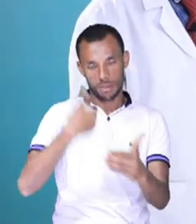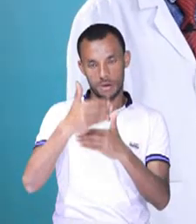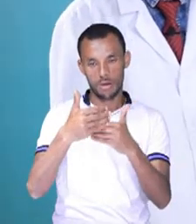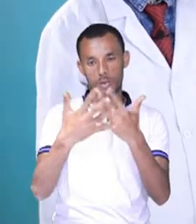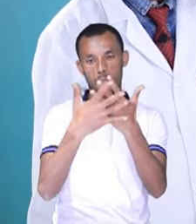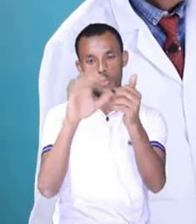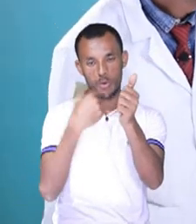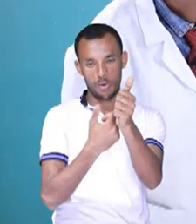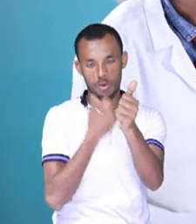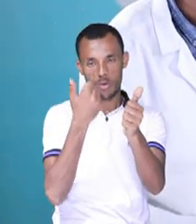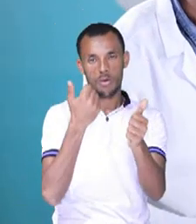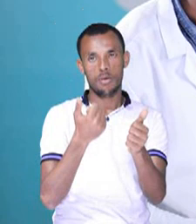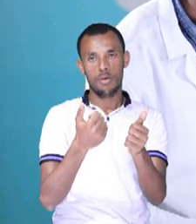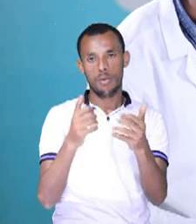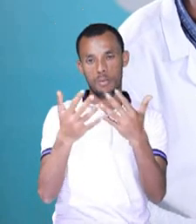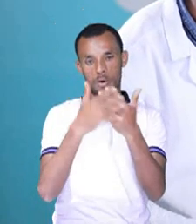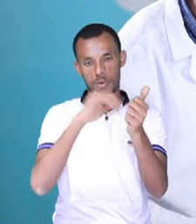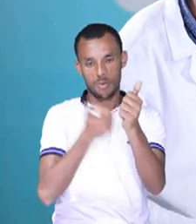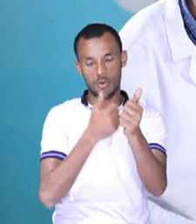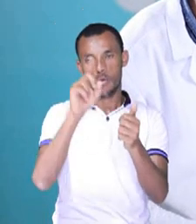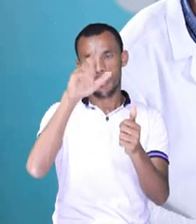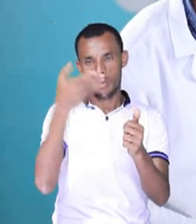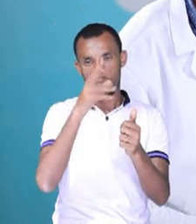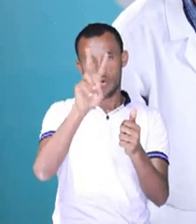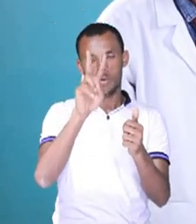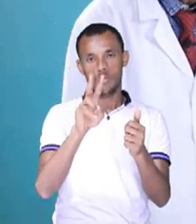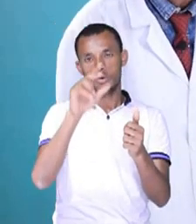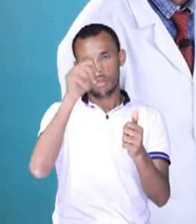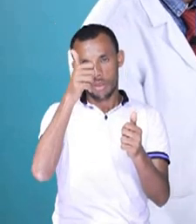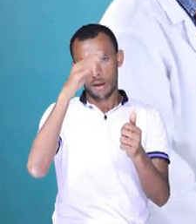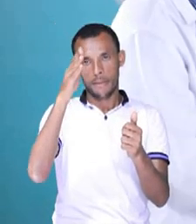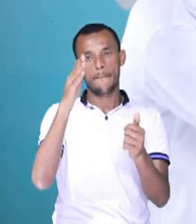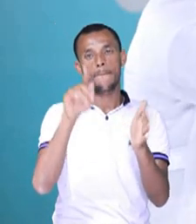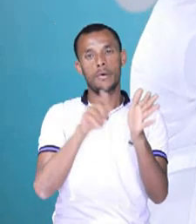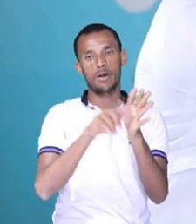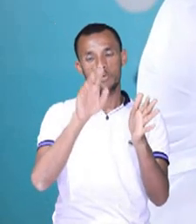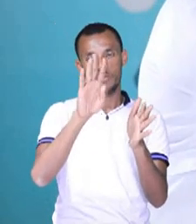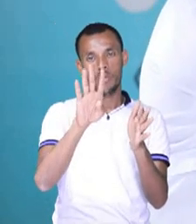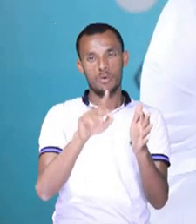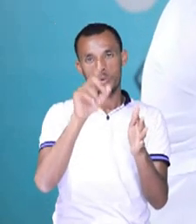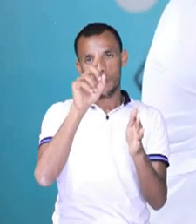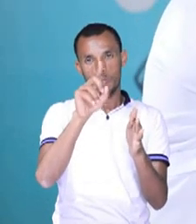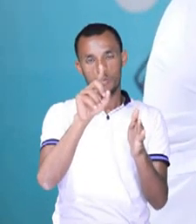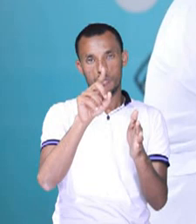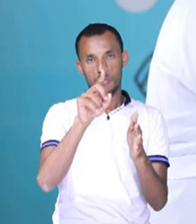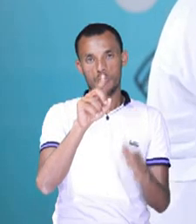Next, bond order. Bond order is equals to half of 10 minus 4. Why 10? 1,